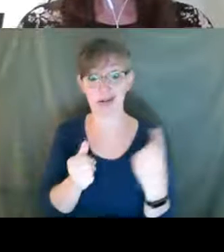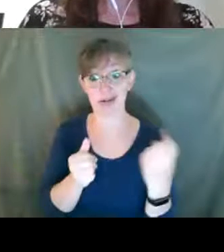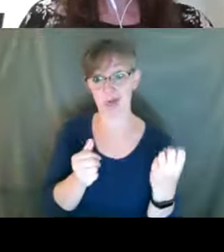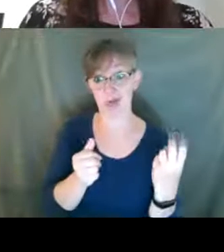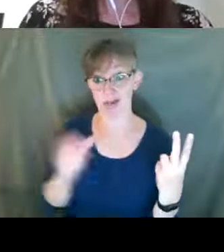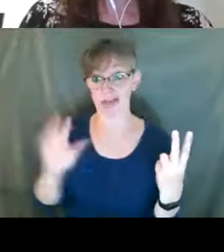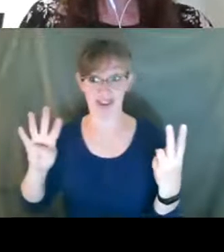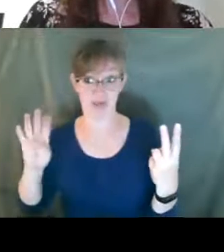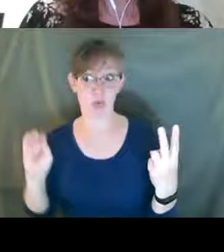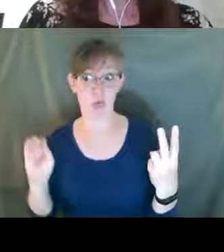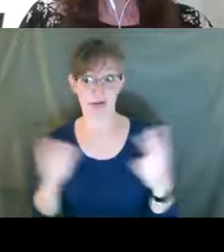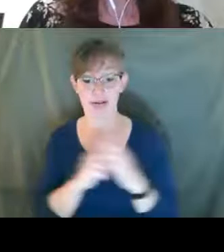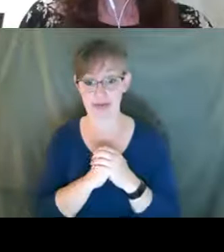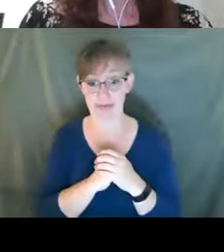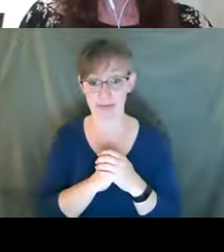beer.